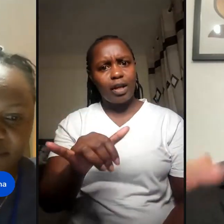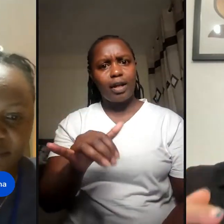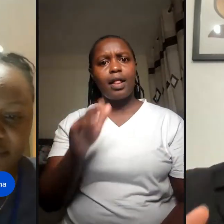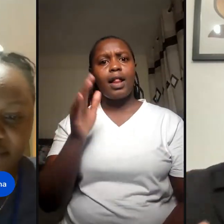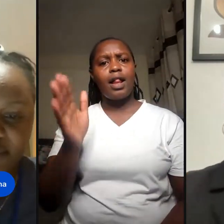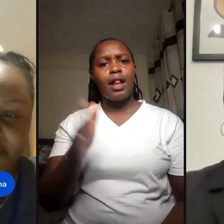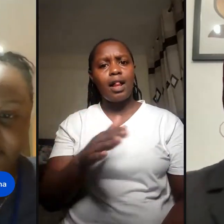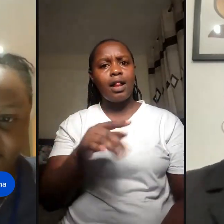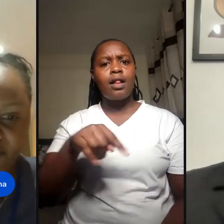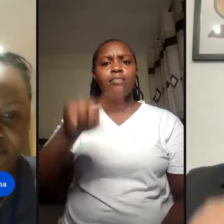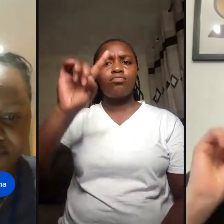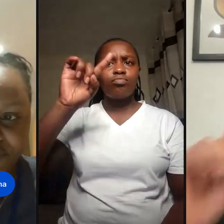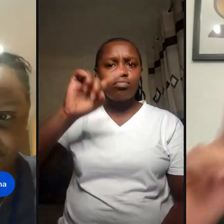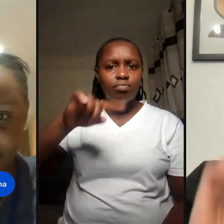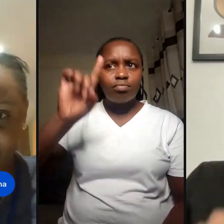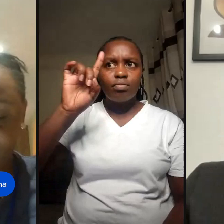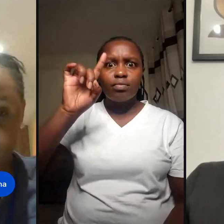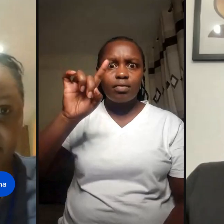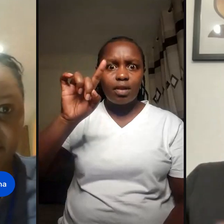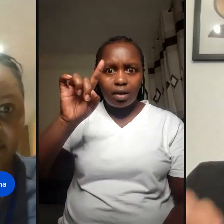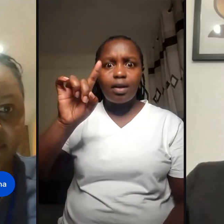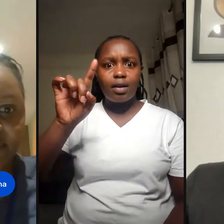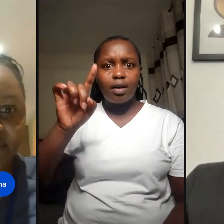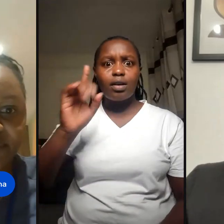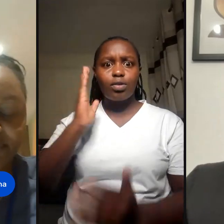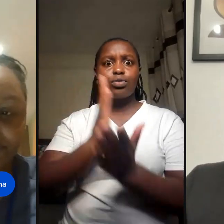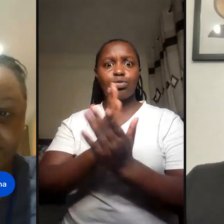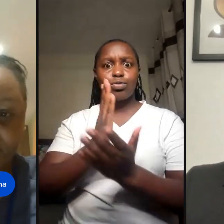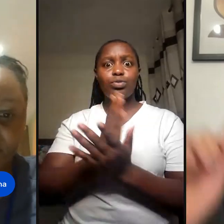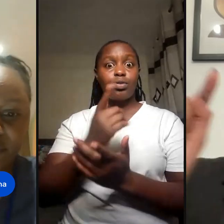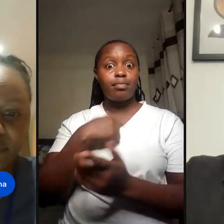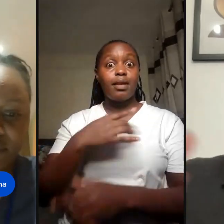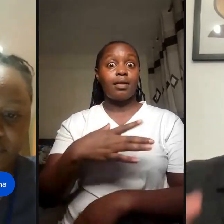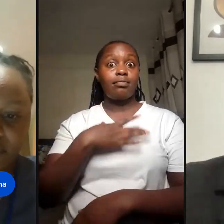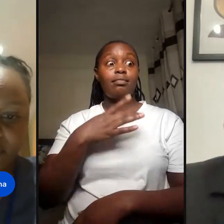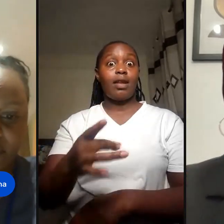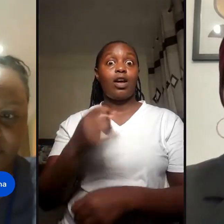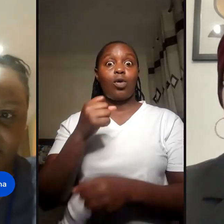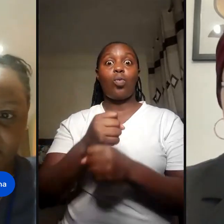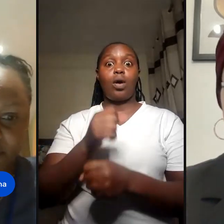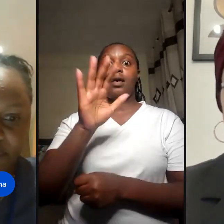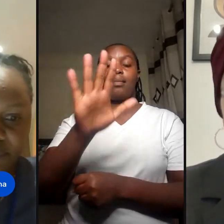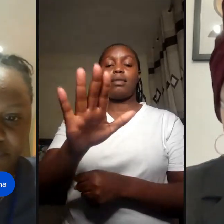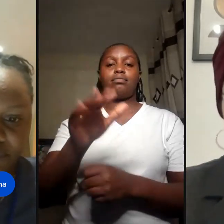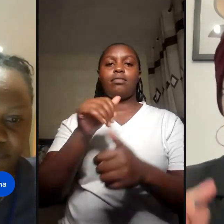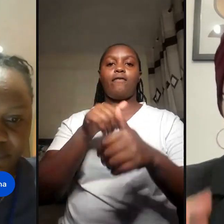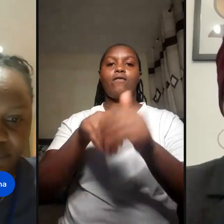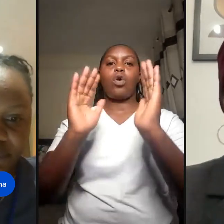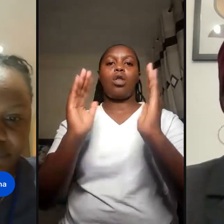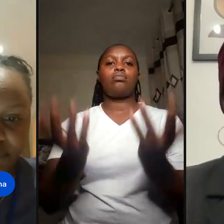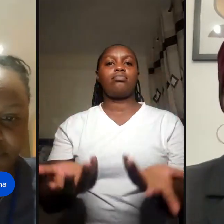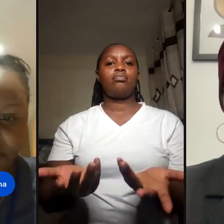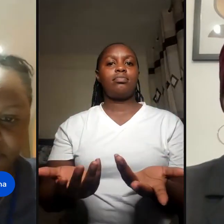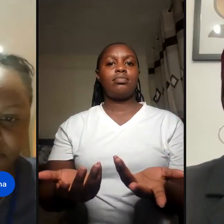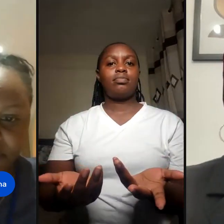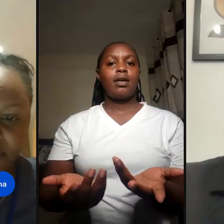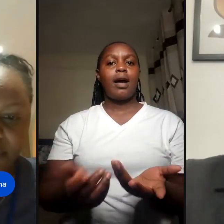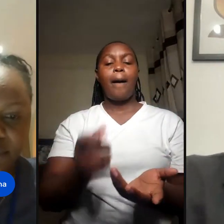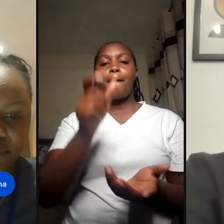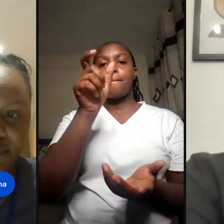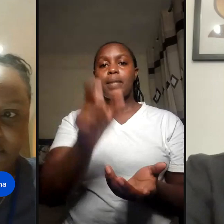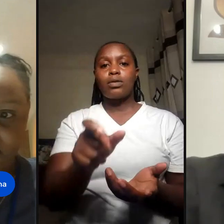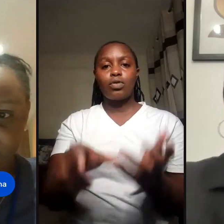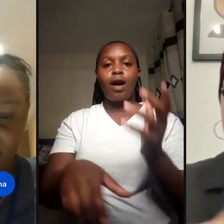second scroll through your post. You're like, I really like what you post. Let me follow you. That's somebody adding to your